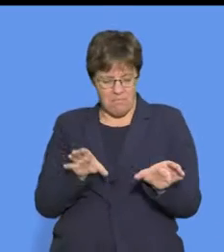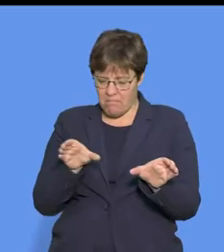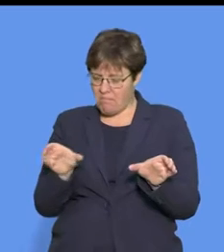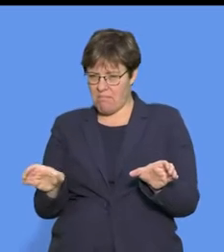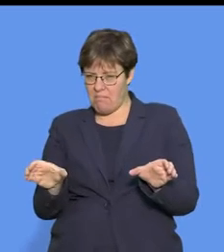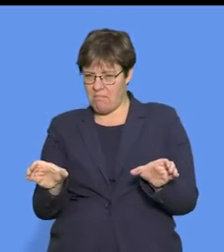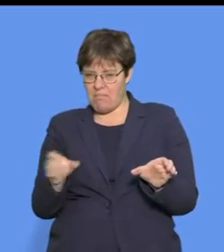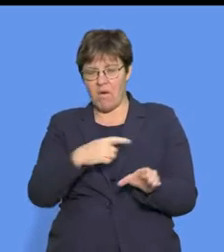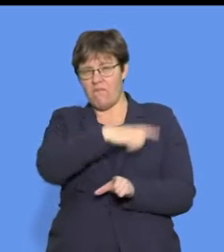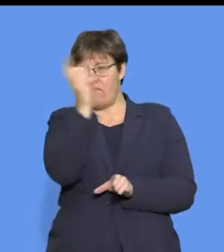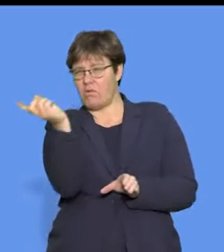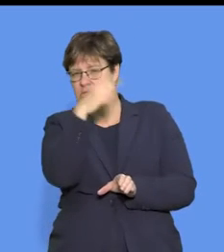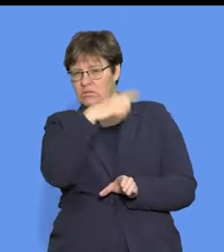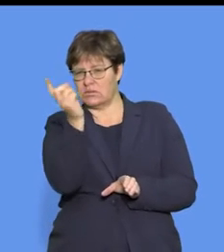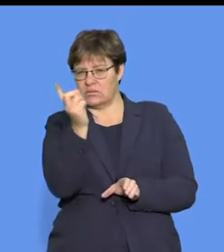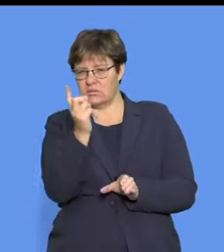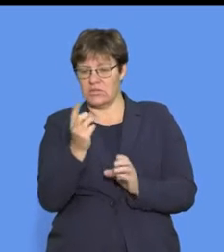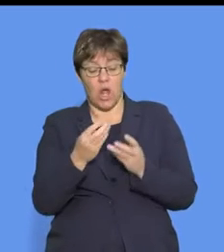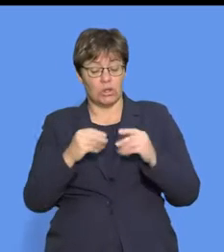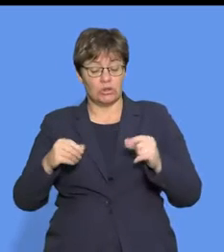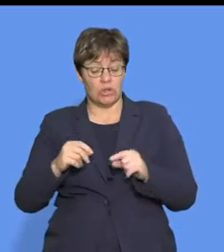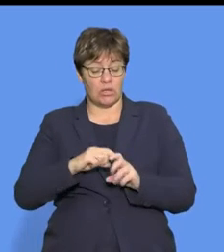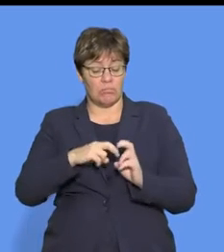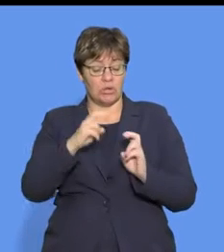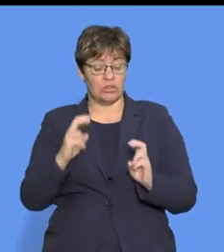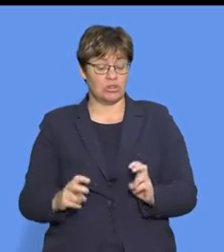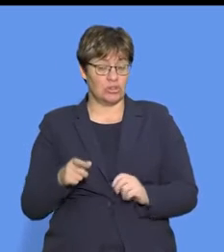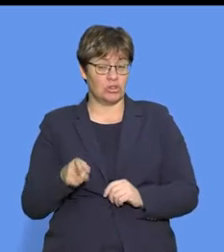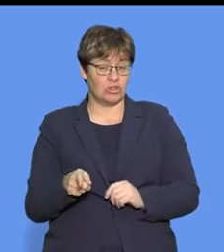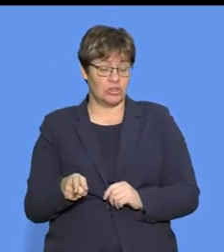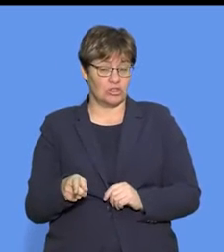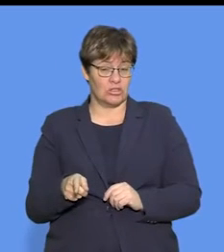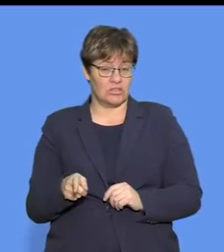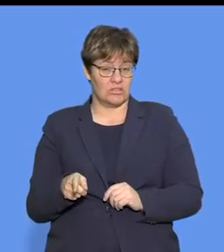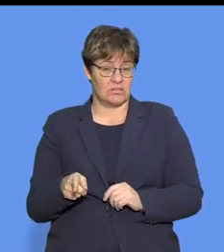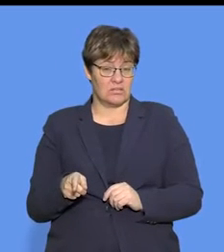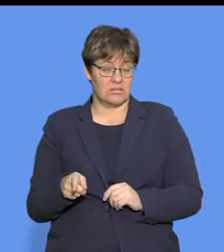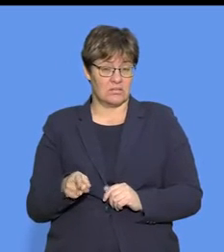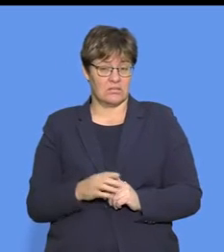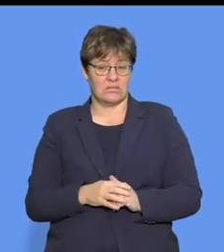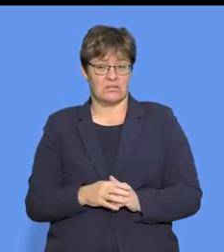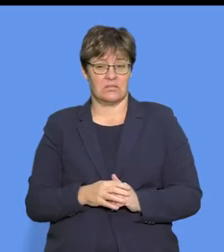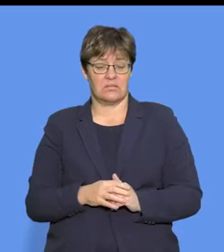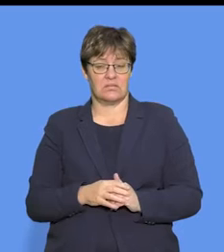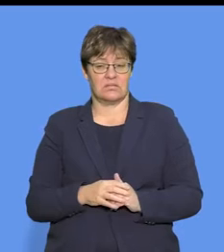do recognize is that there's a voltmeter here, there's a salt bridge over here.